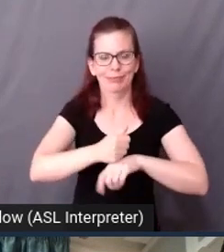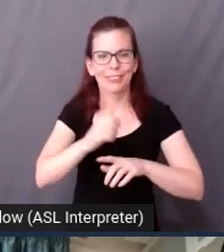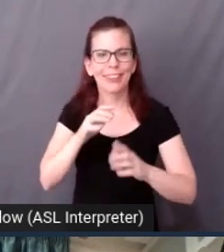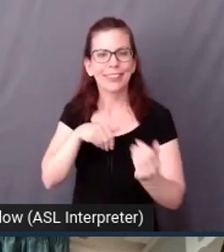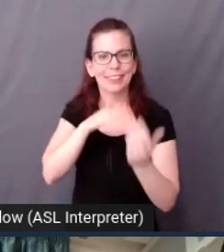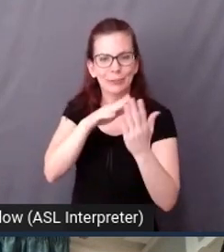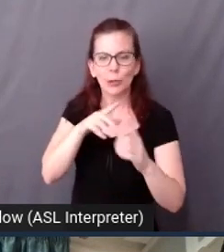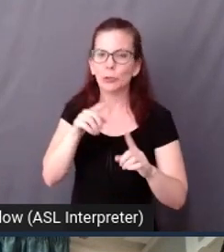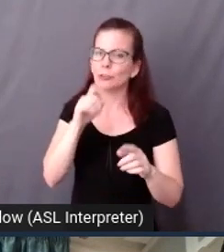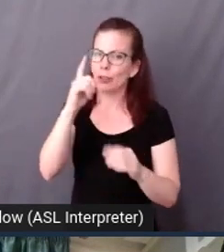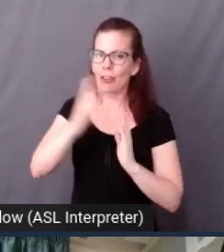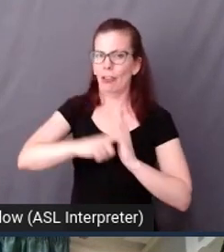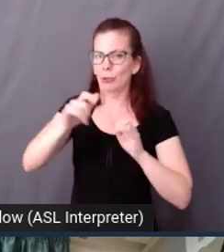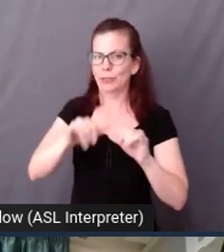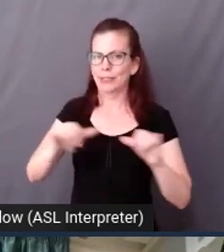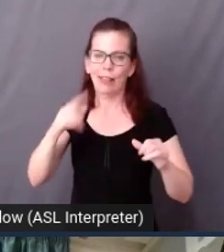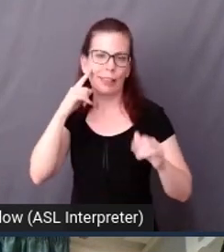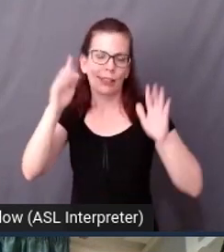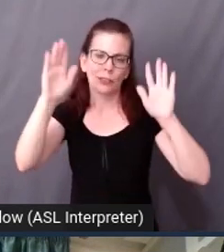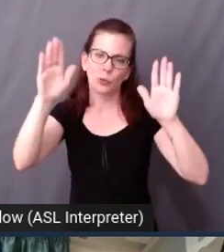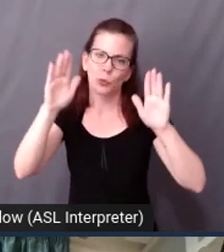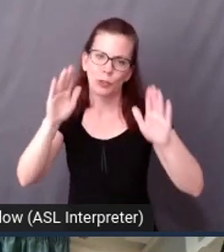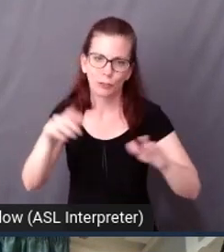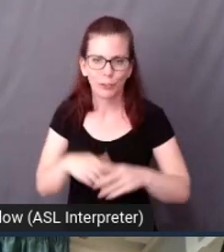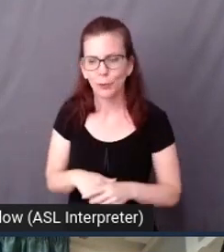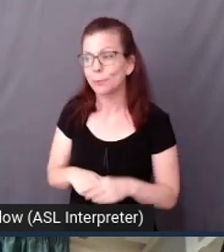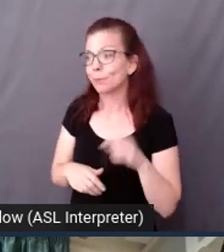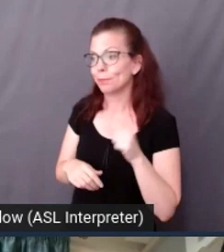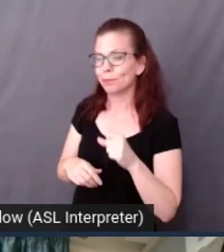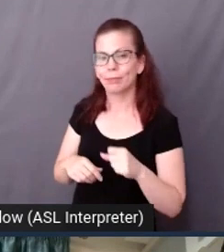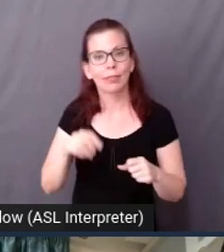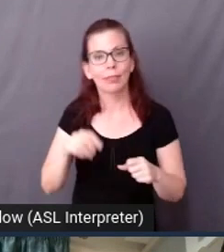just wonderful. Yeah. Awesome.